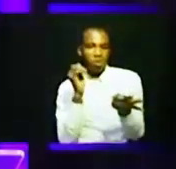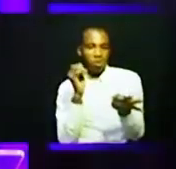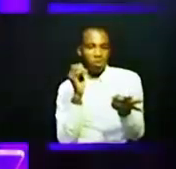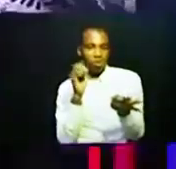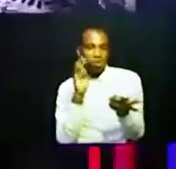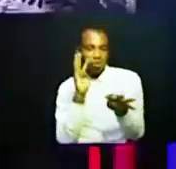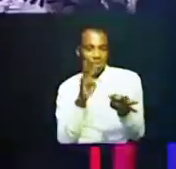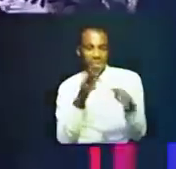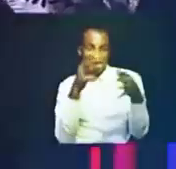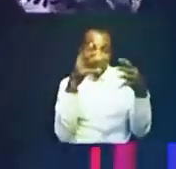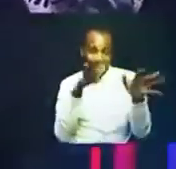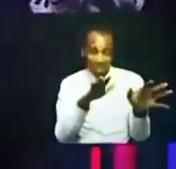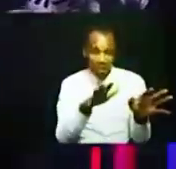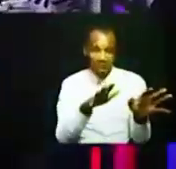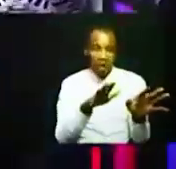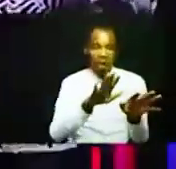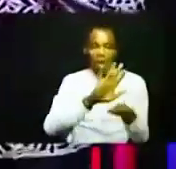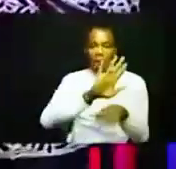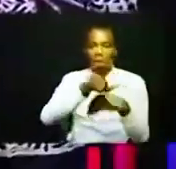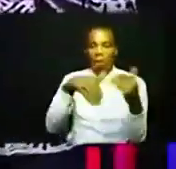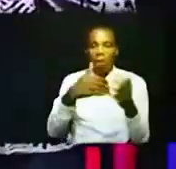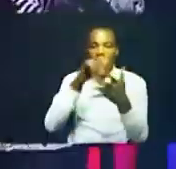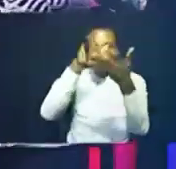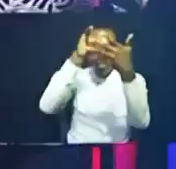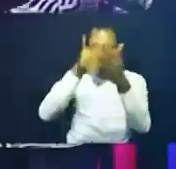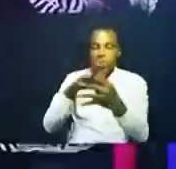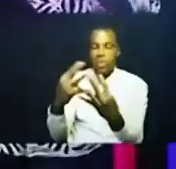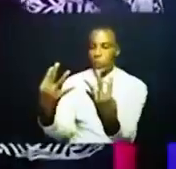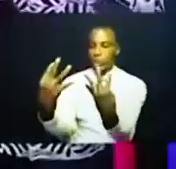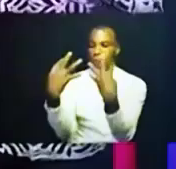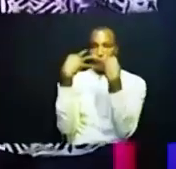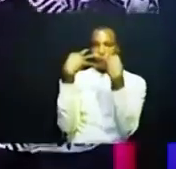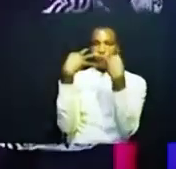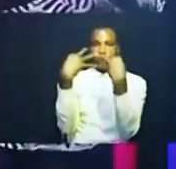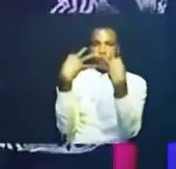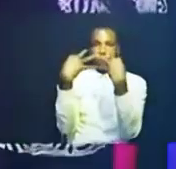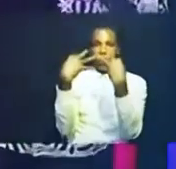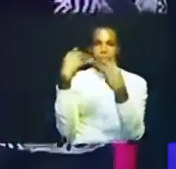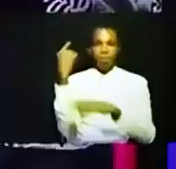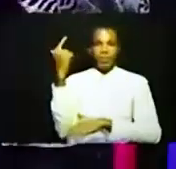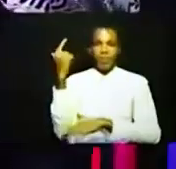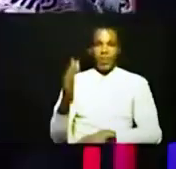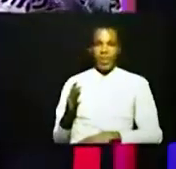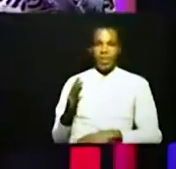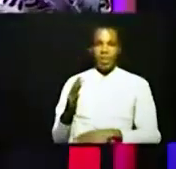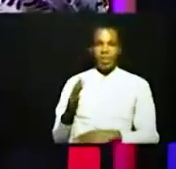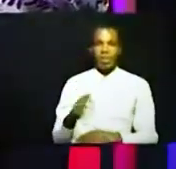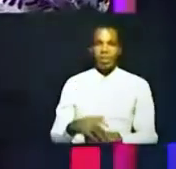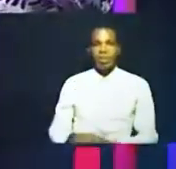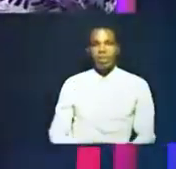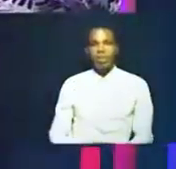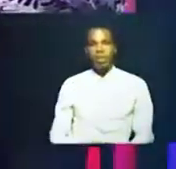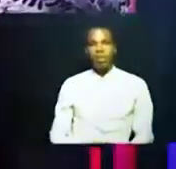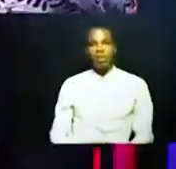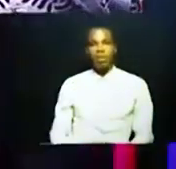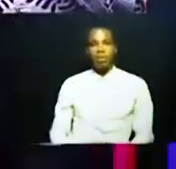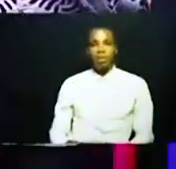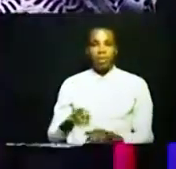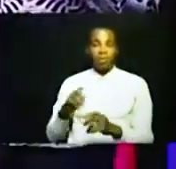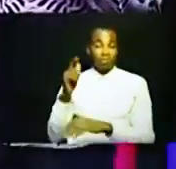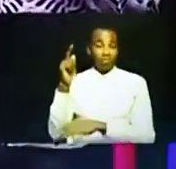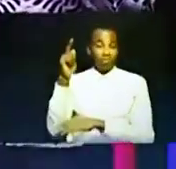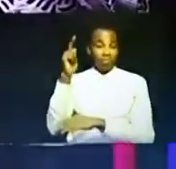P. Obia any afei ekoto Mrs. Peel so a ohwe de obeka. We took a deep